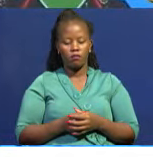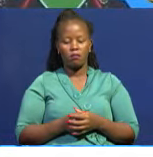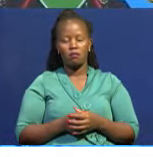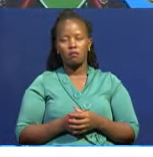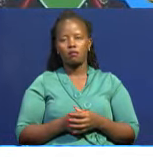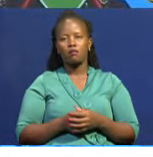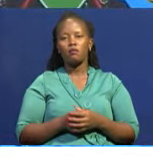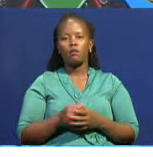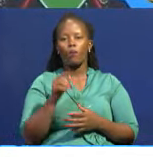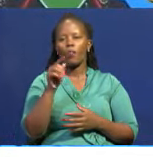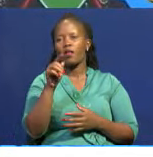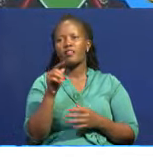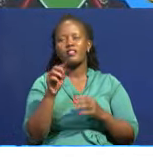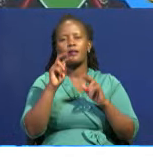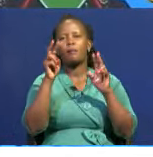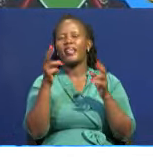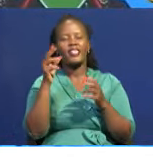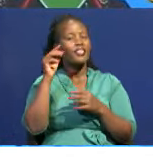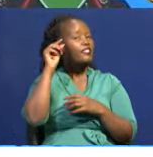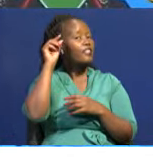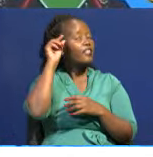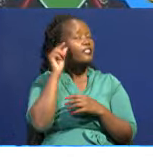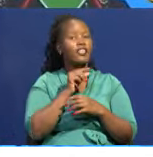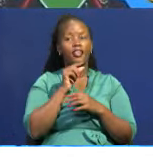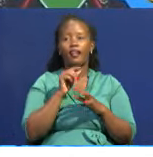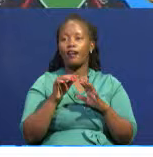How does it play out on matters of gender?